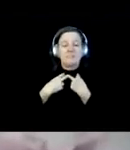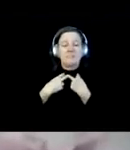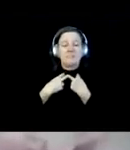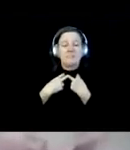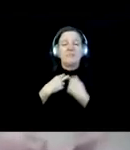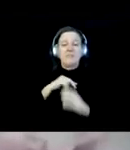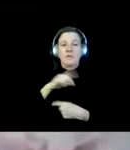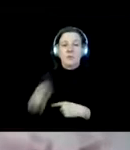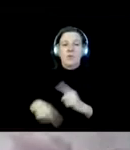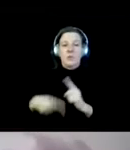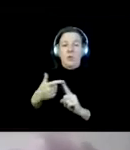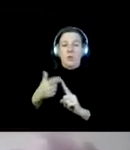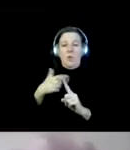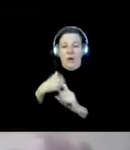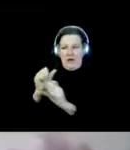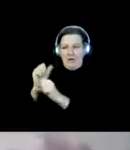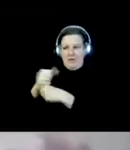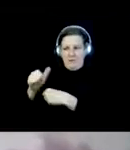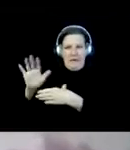it, and it's a very